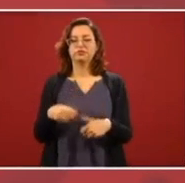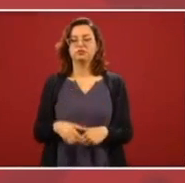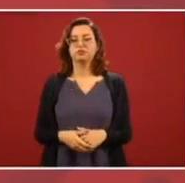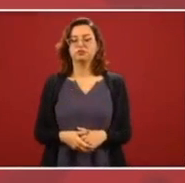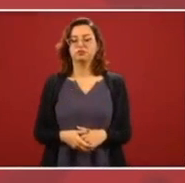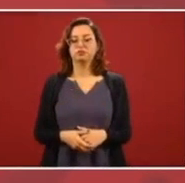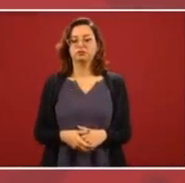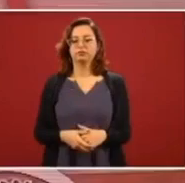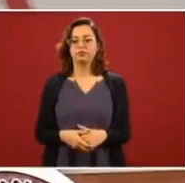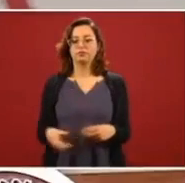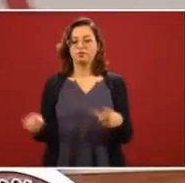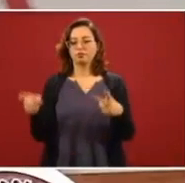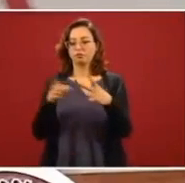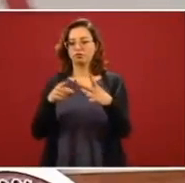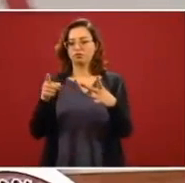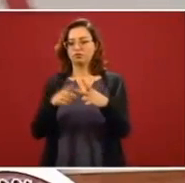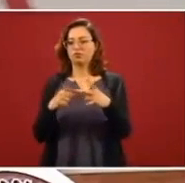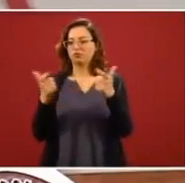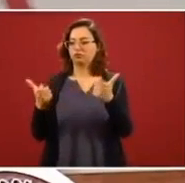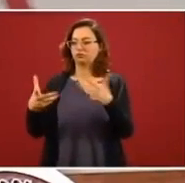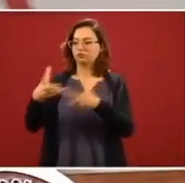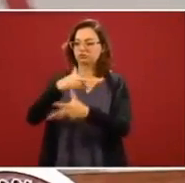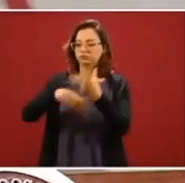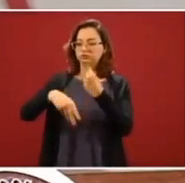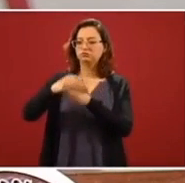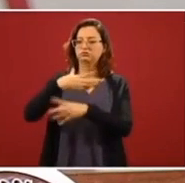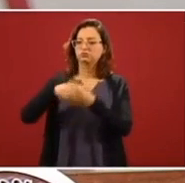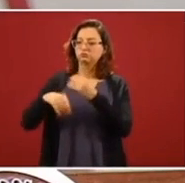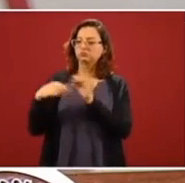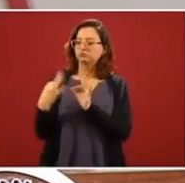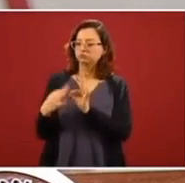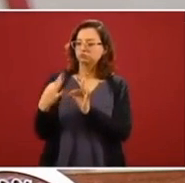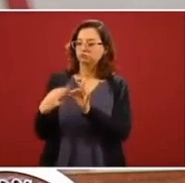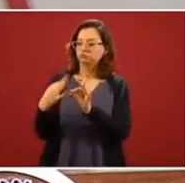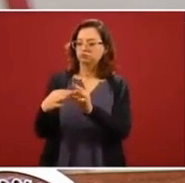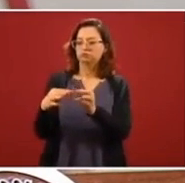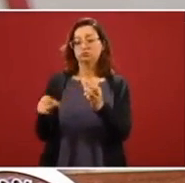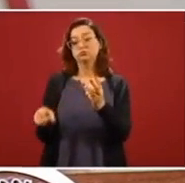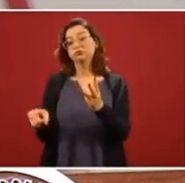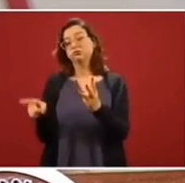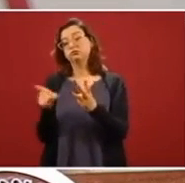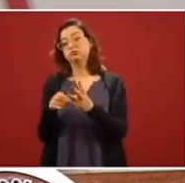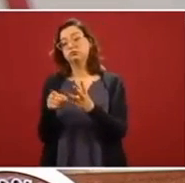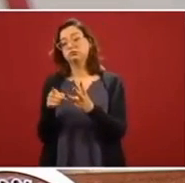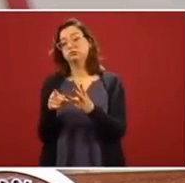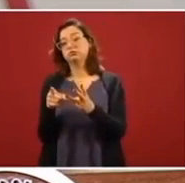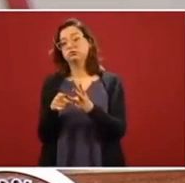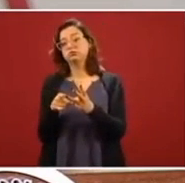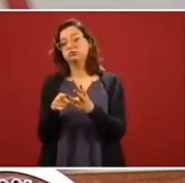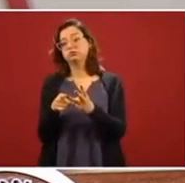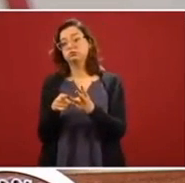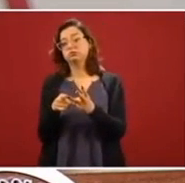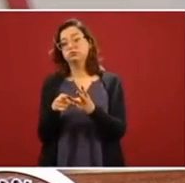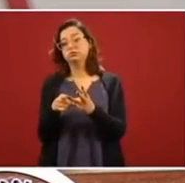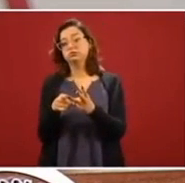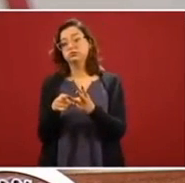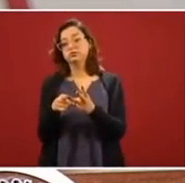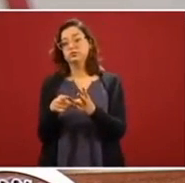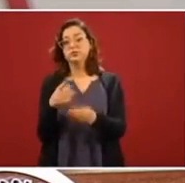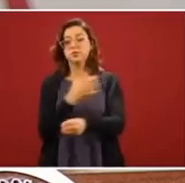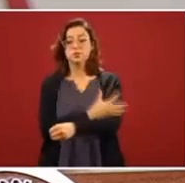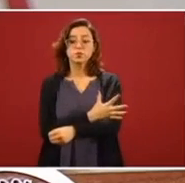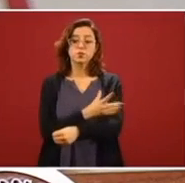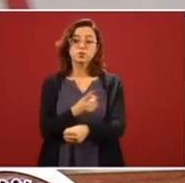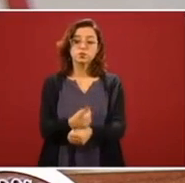mantener maintain finanzas sanas. healthy finances. Ya sabemos que tiene que haber We know that there has to be